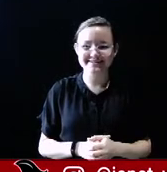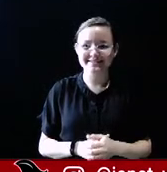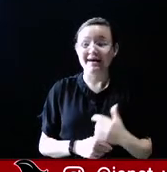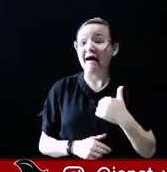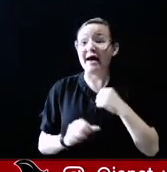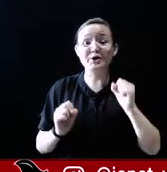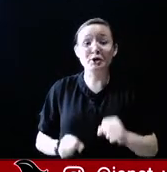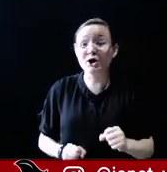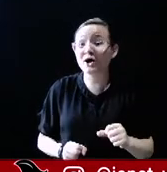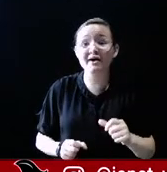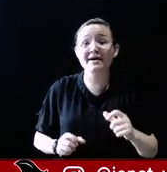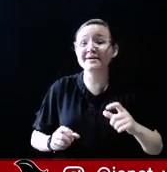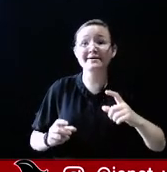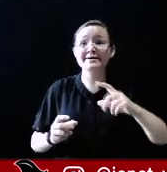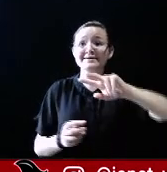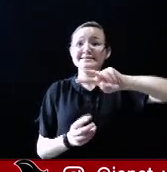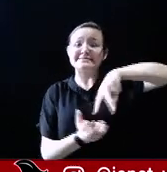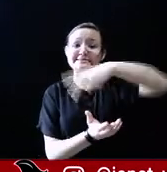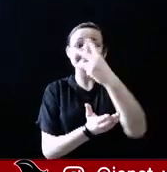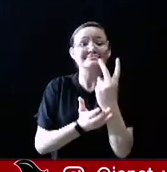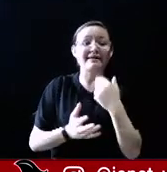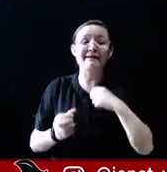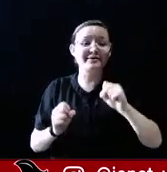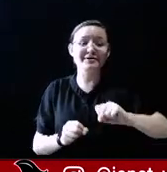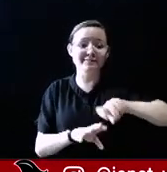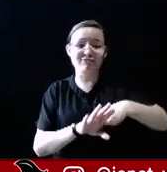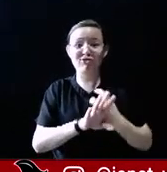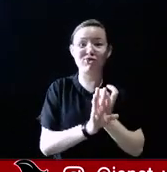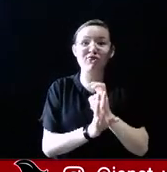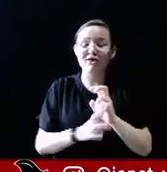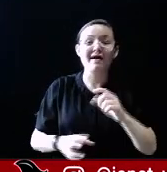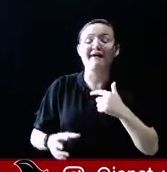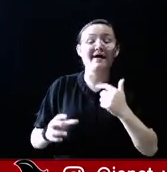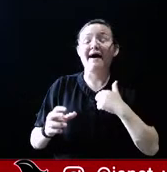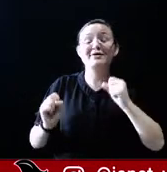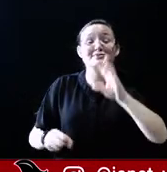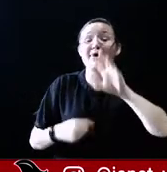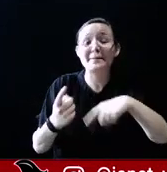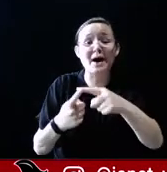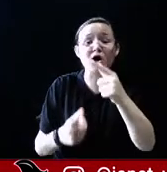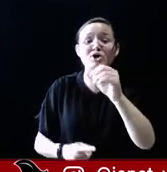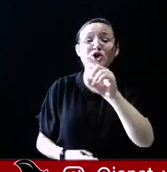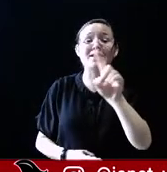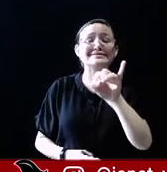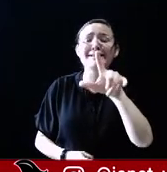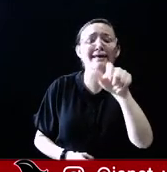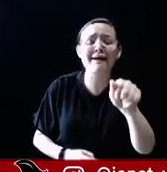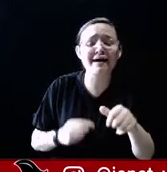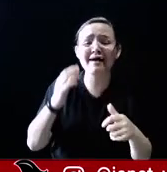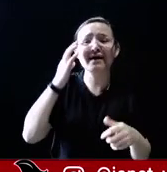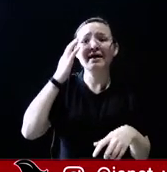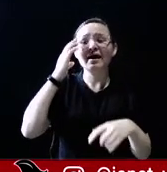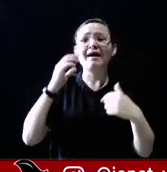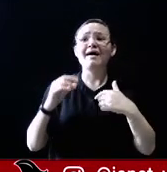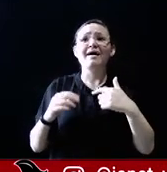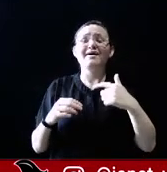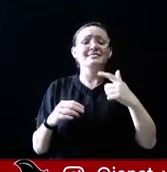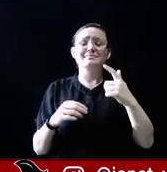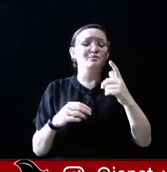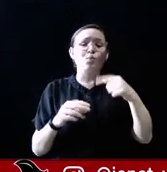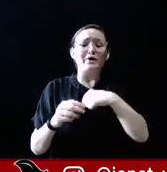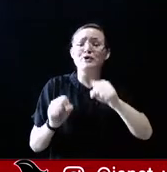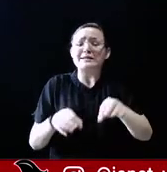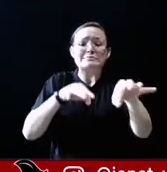my head, the next speech could detail the time that Godzilla tore a hole into the southwest hallway, the salutatorian could explain the origins of the